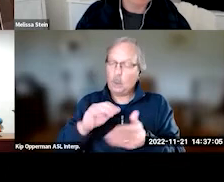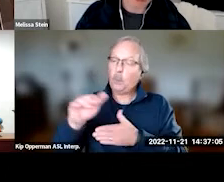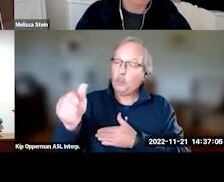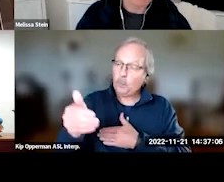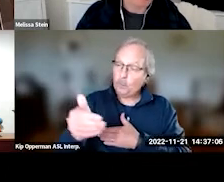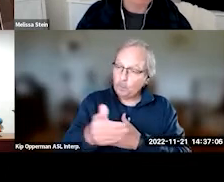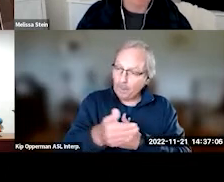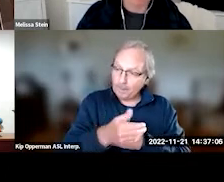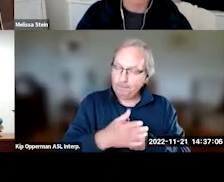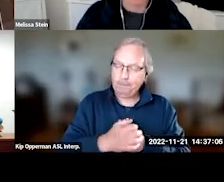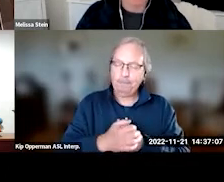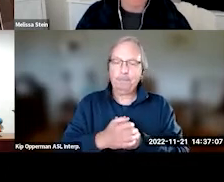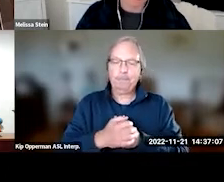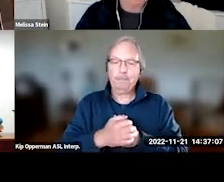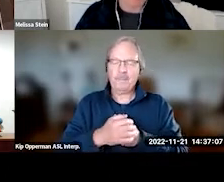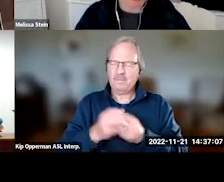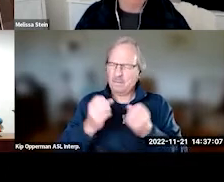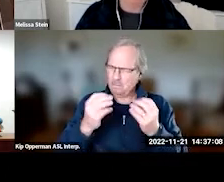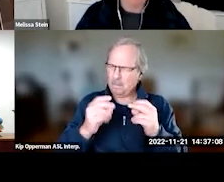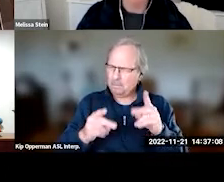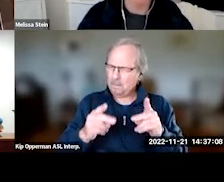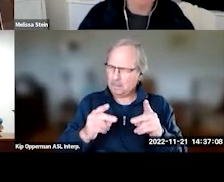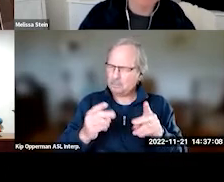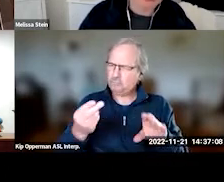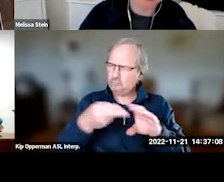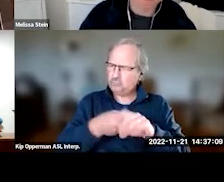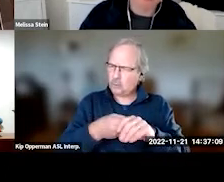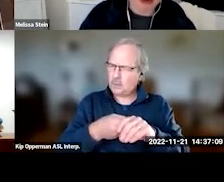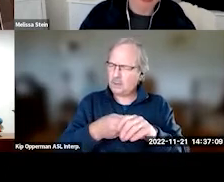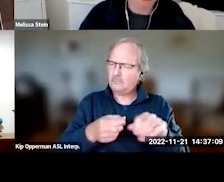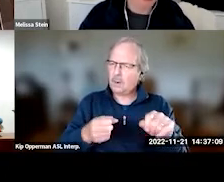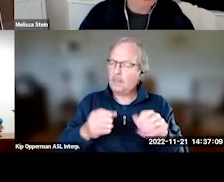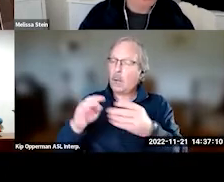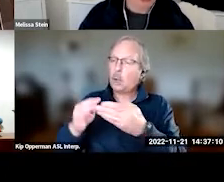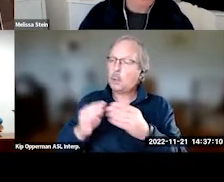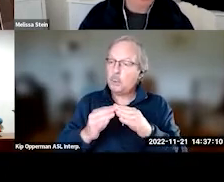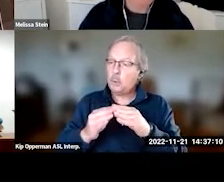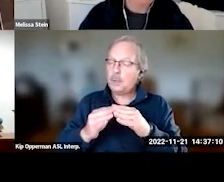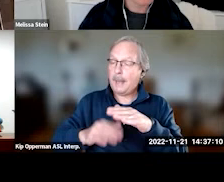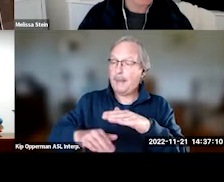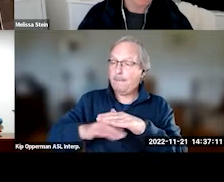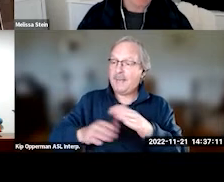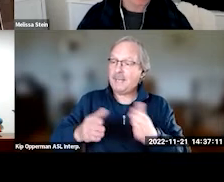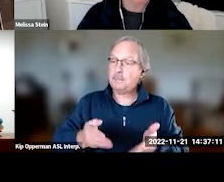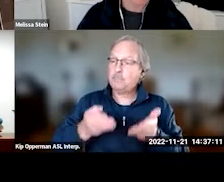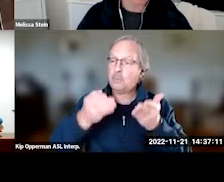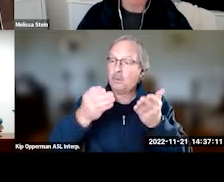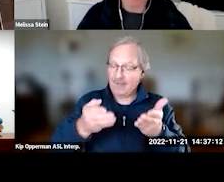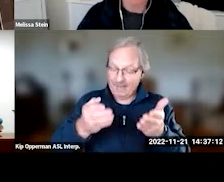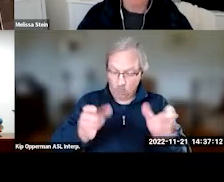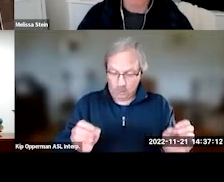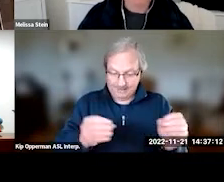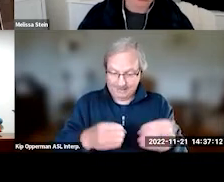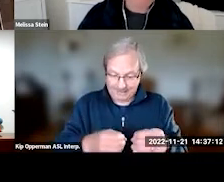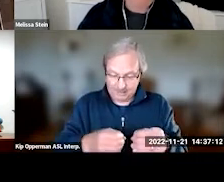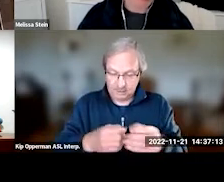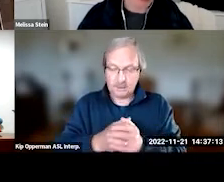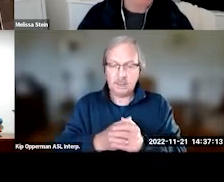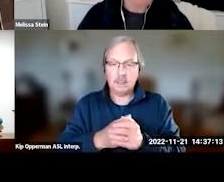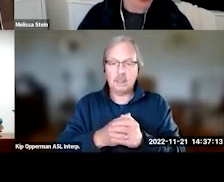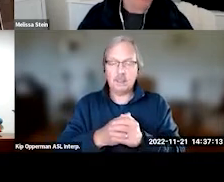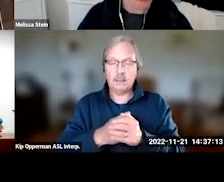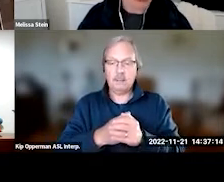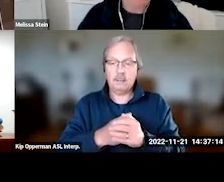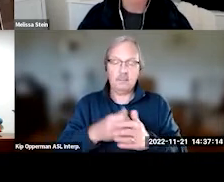And then we've got a number of folks joining us from community-based provider organizations, several folks calling in